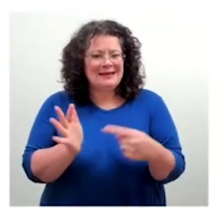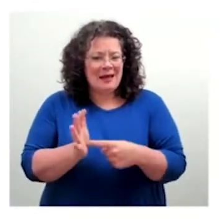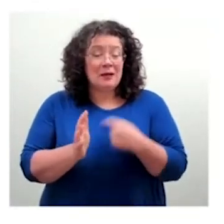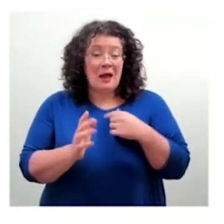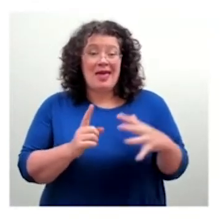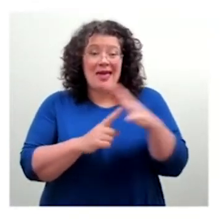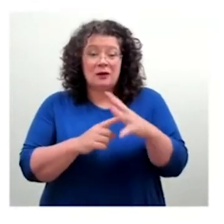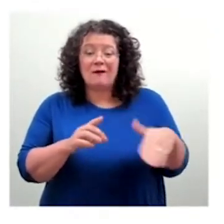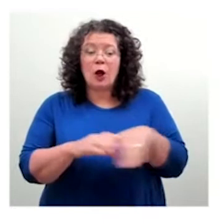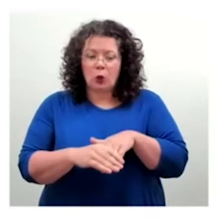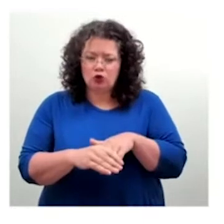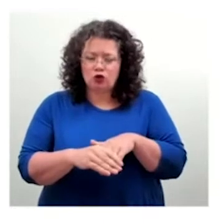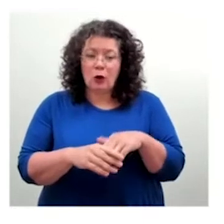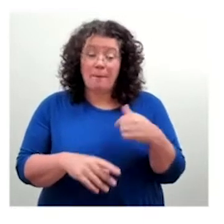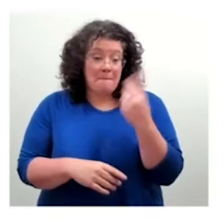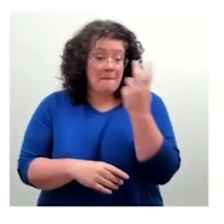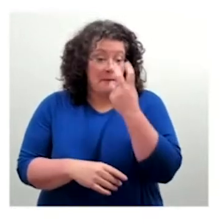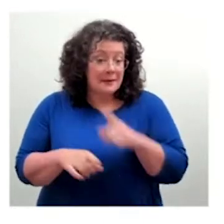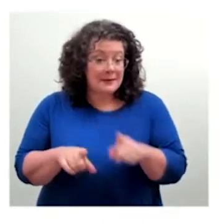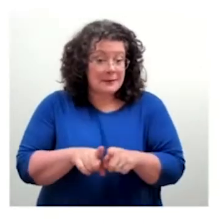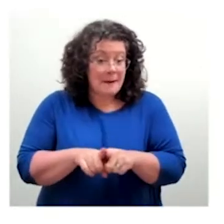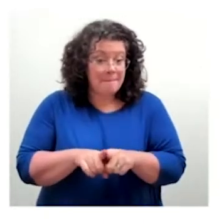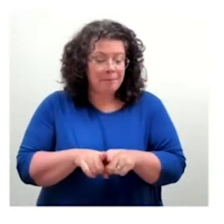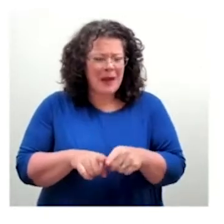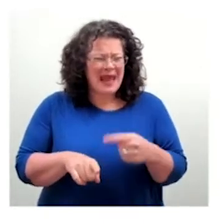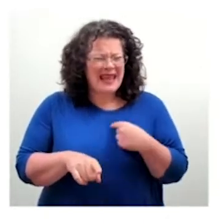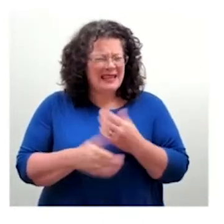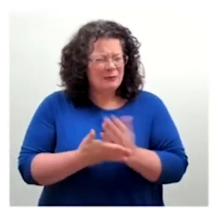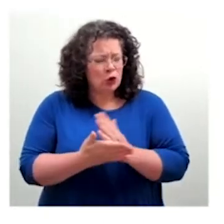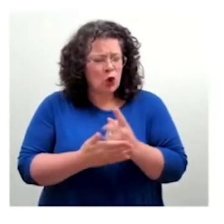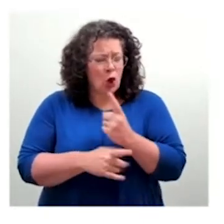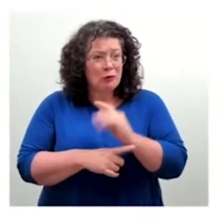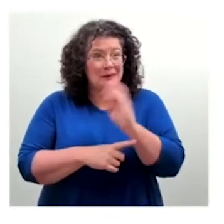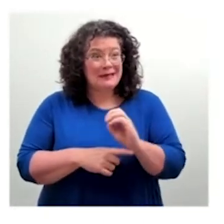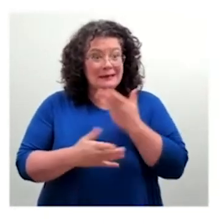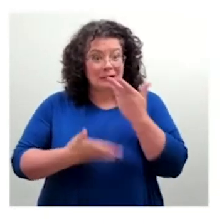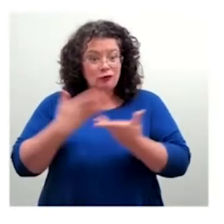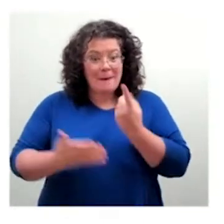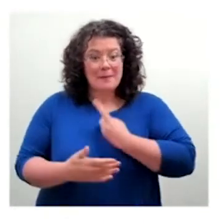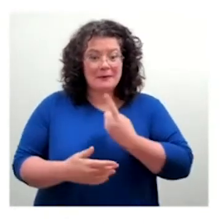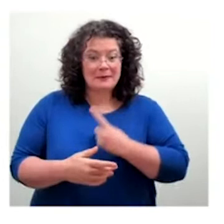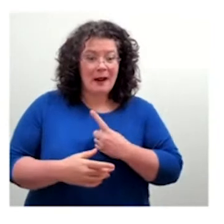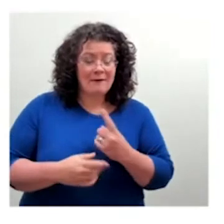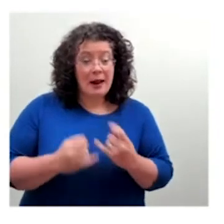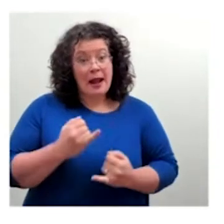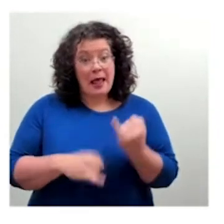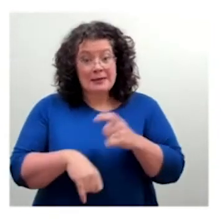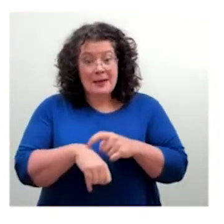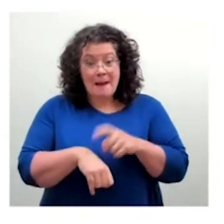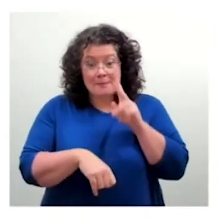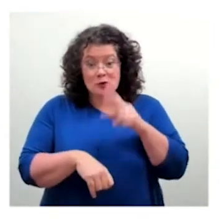hair, it was bright red, but I think it's kind of really dark, probably even black almost now, and grey. So that shows you how long